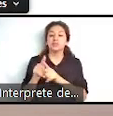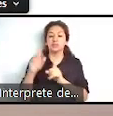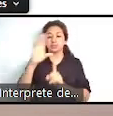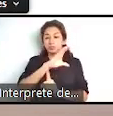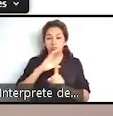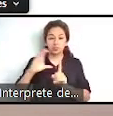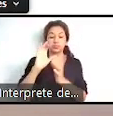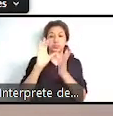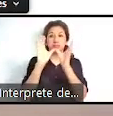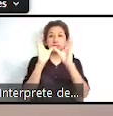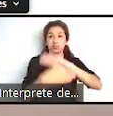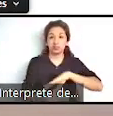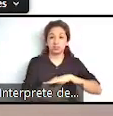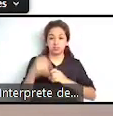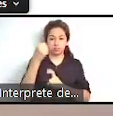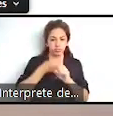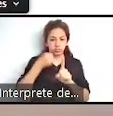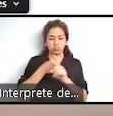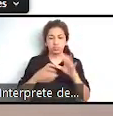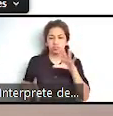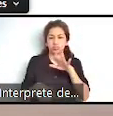and the fight against corruption